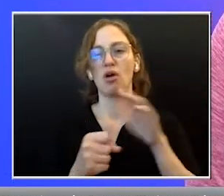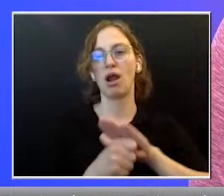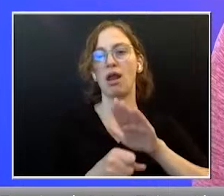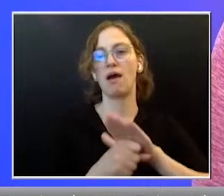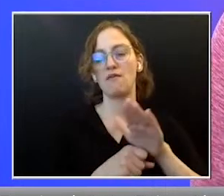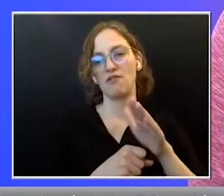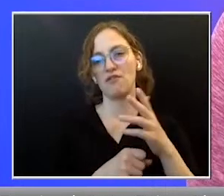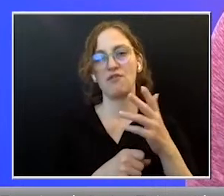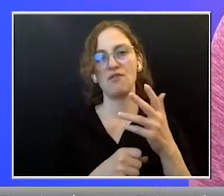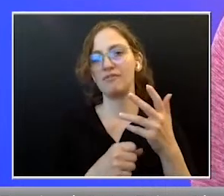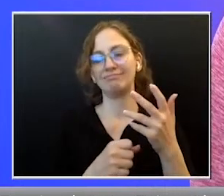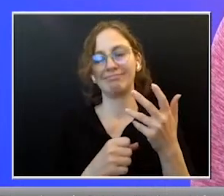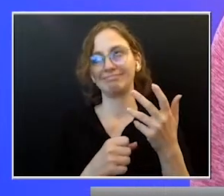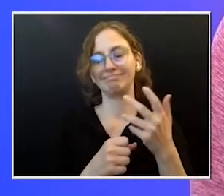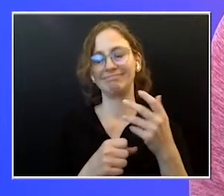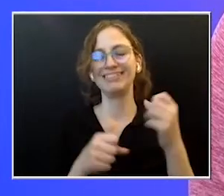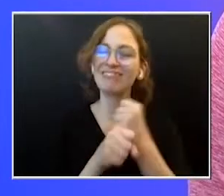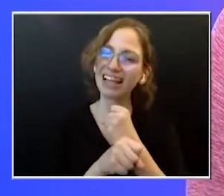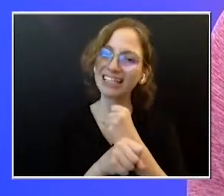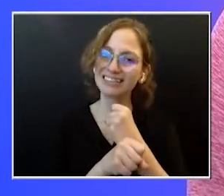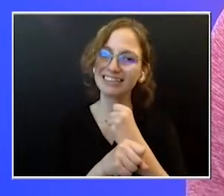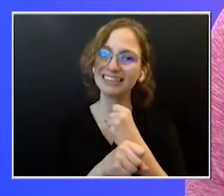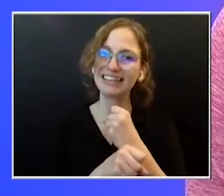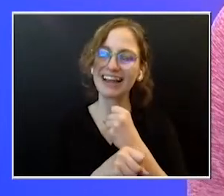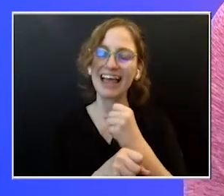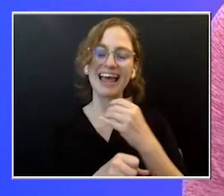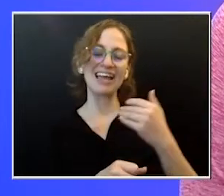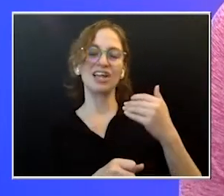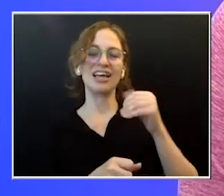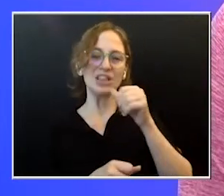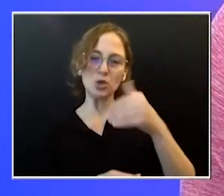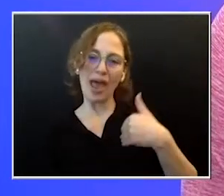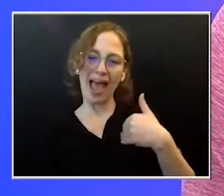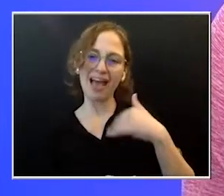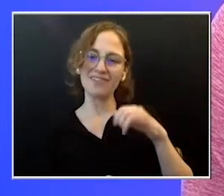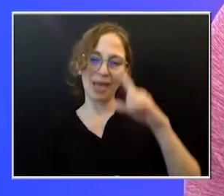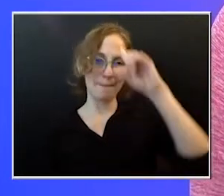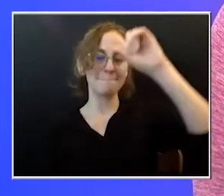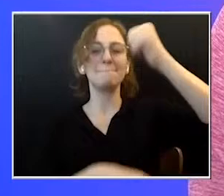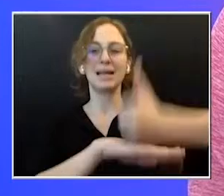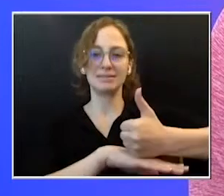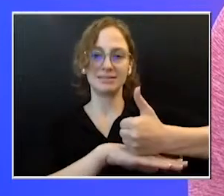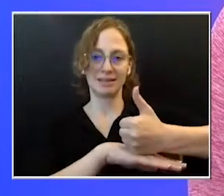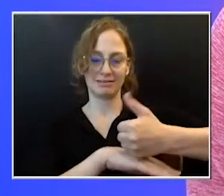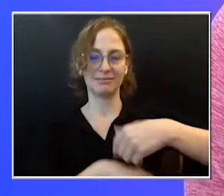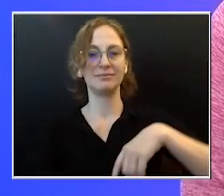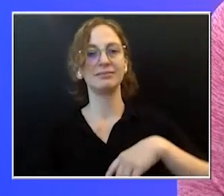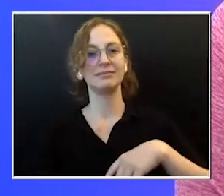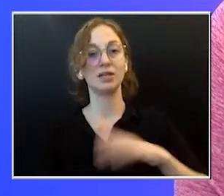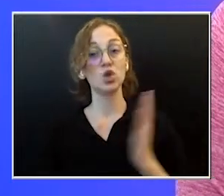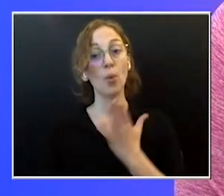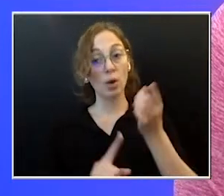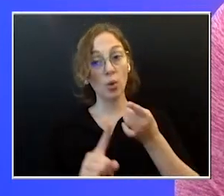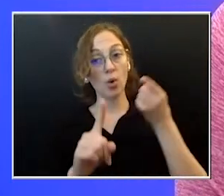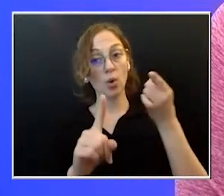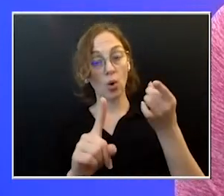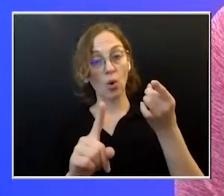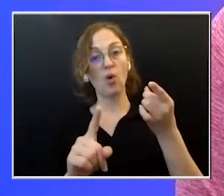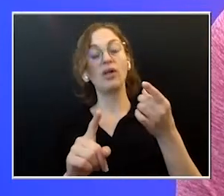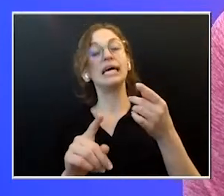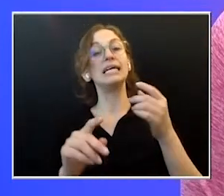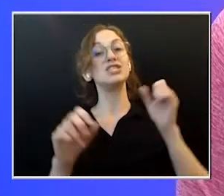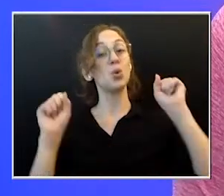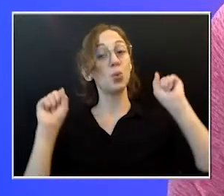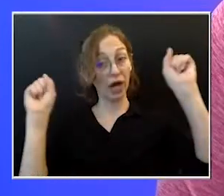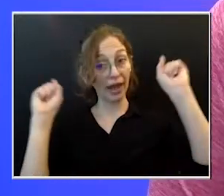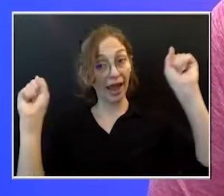it, and the mindset. And so the goal of the foundation is working out, and for me to be able to provide them,